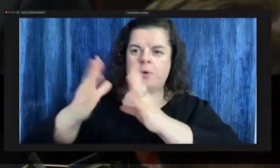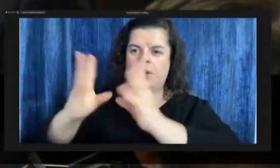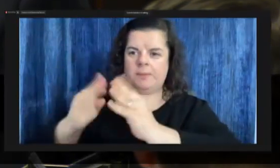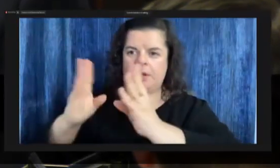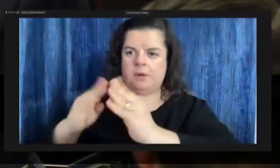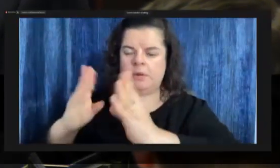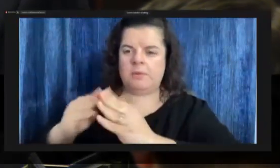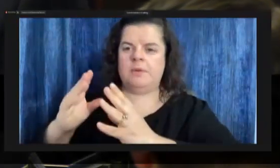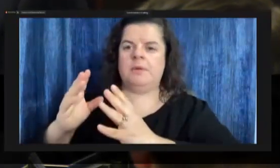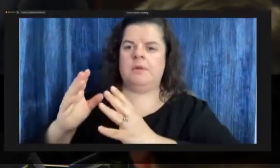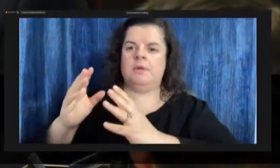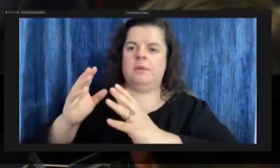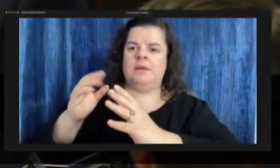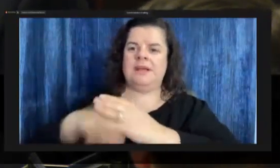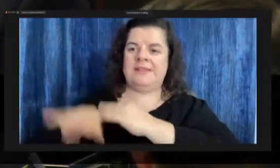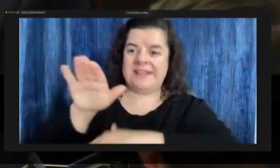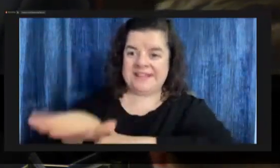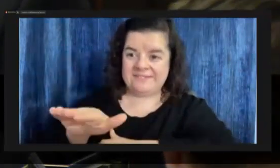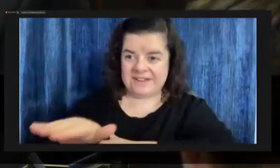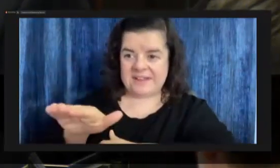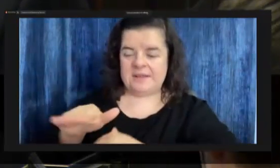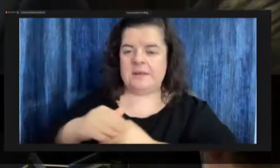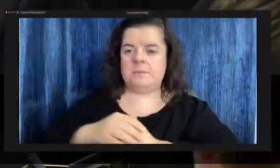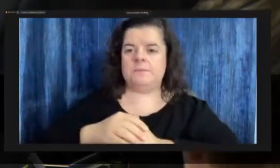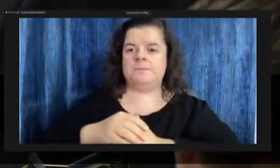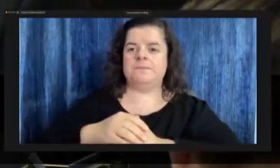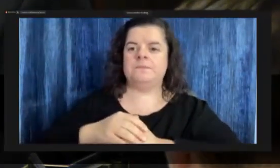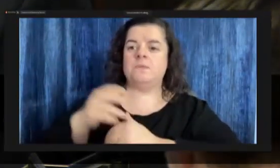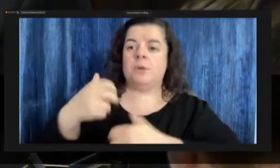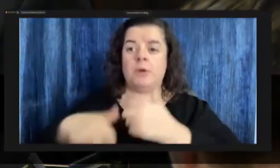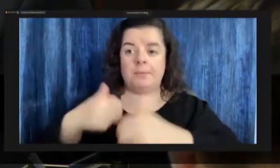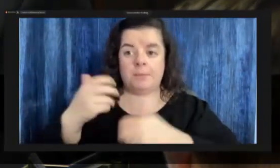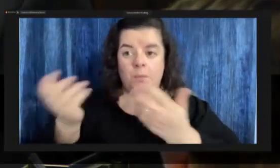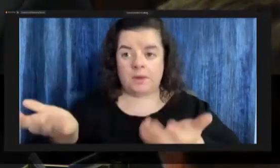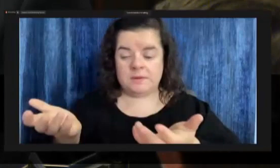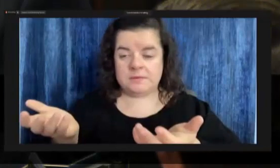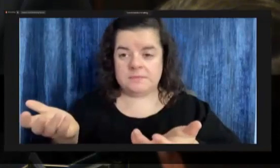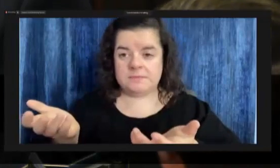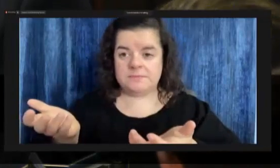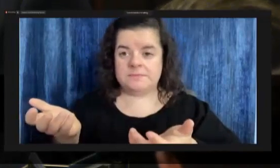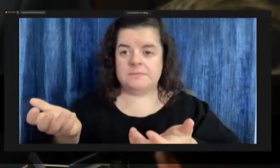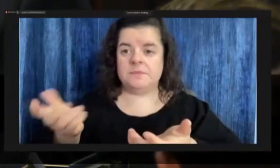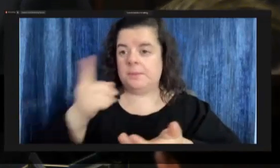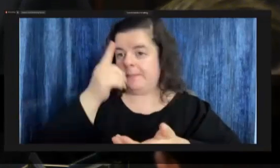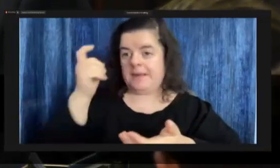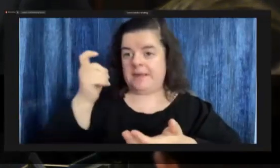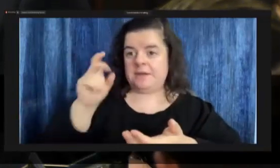the evening. The problem is that because they're